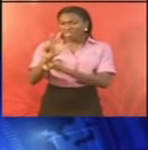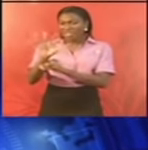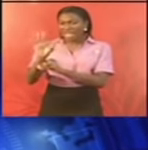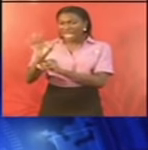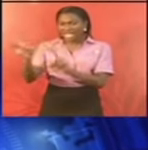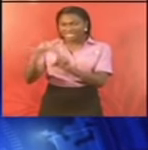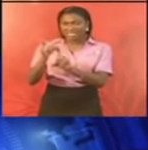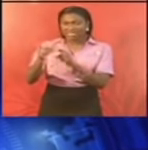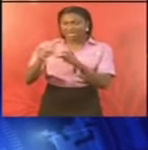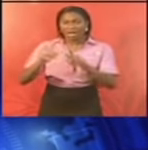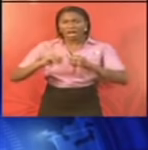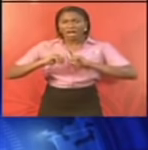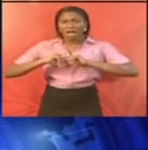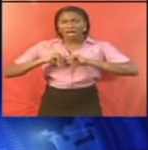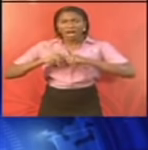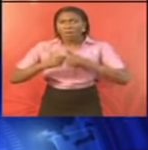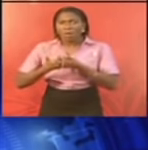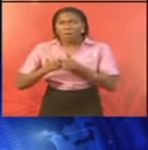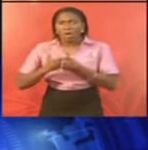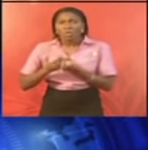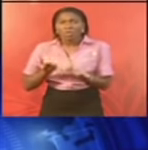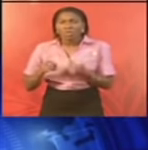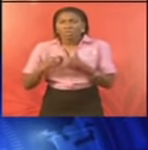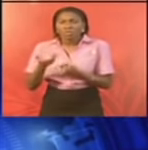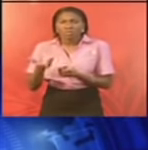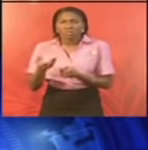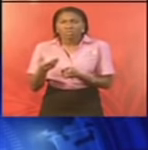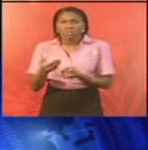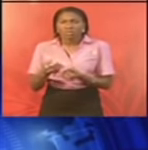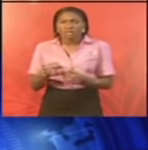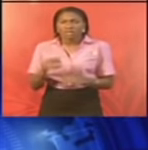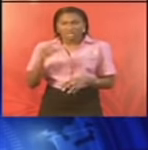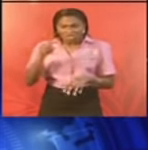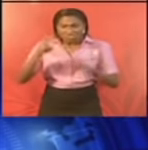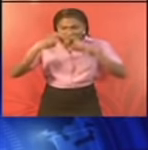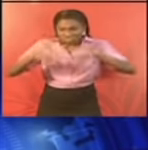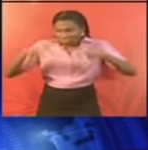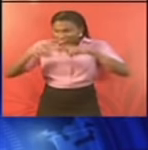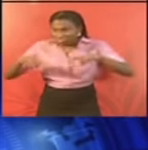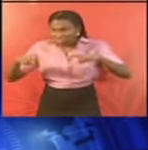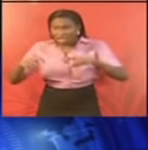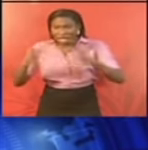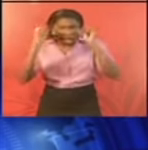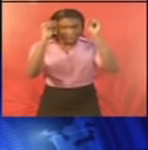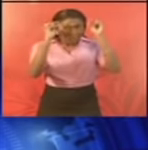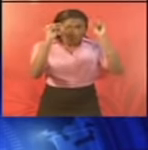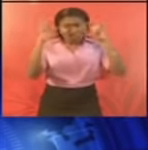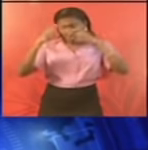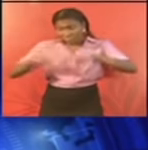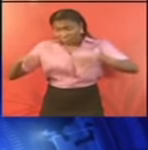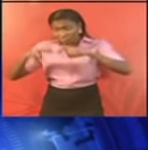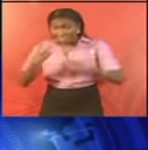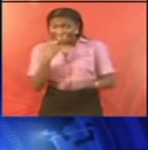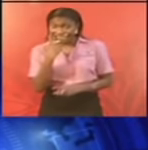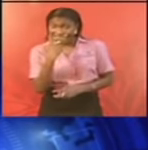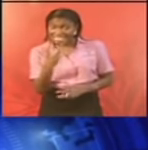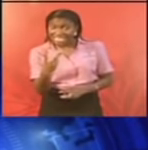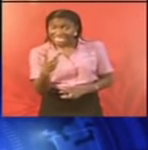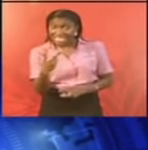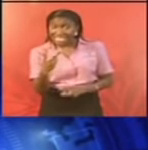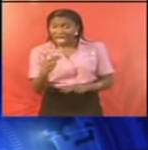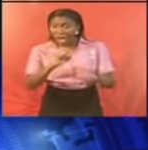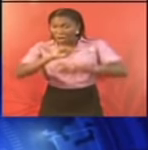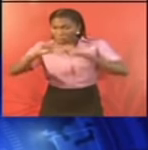that if analysis has been done in terms of the ministry to actually see when we actually